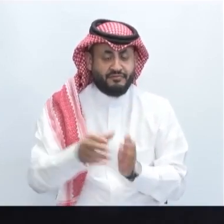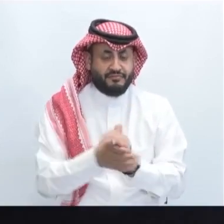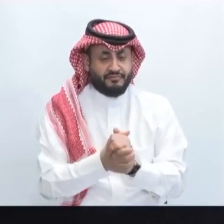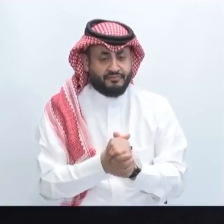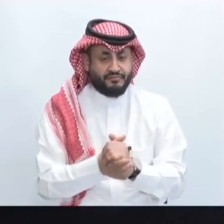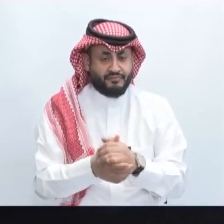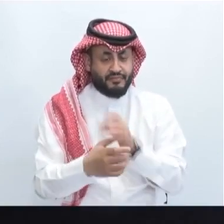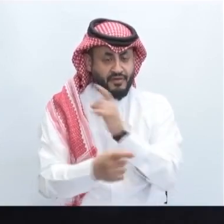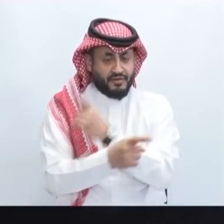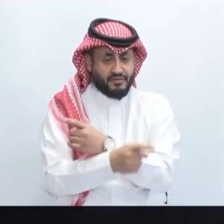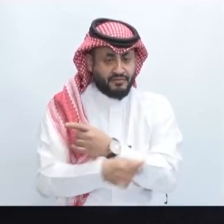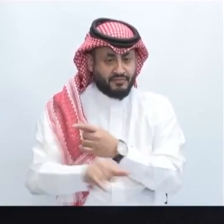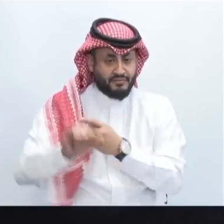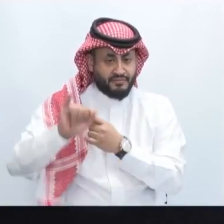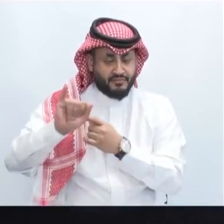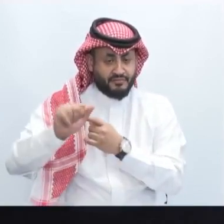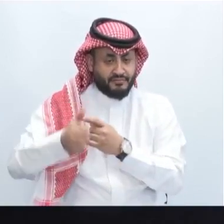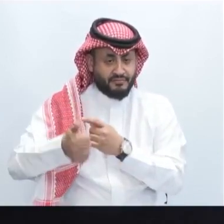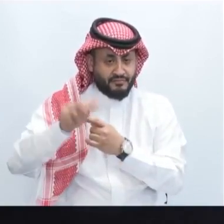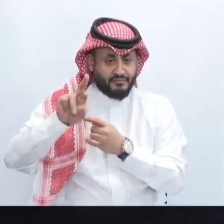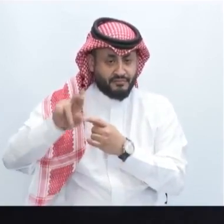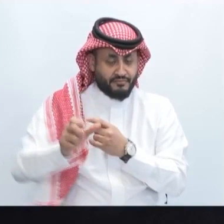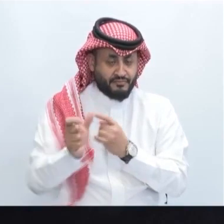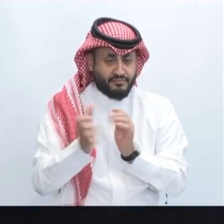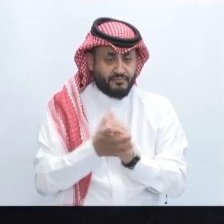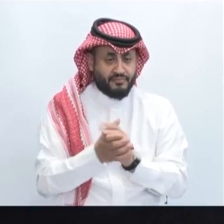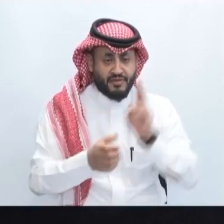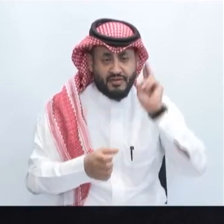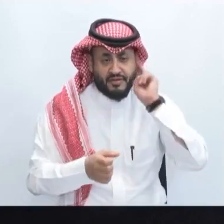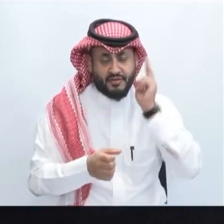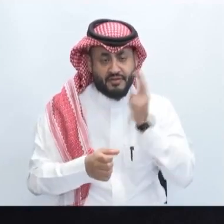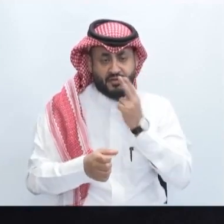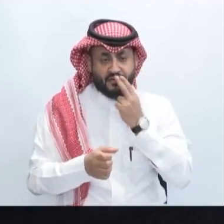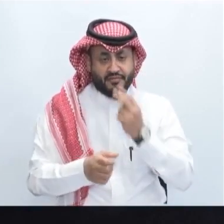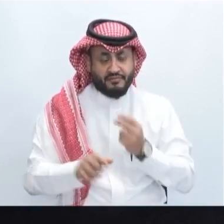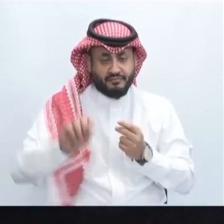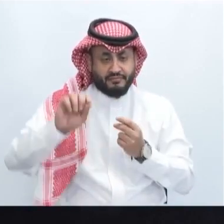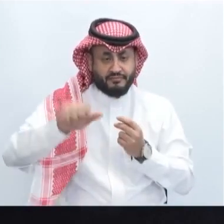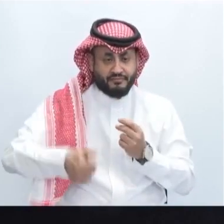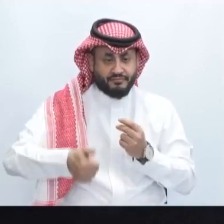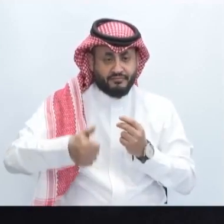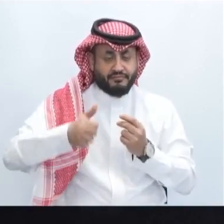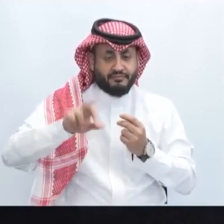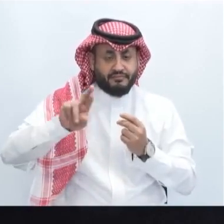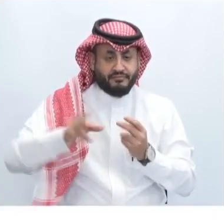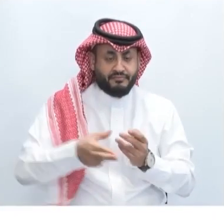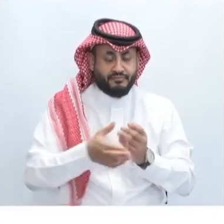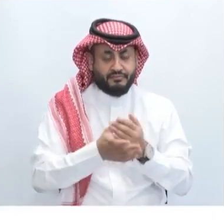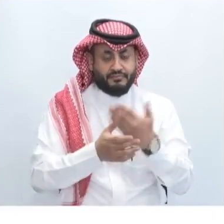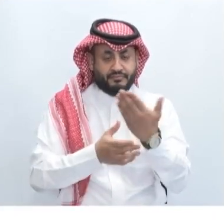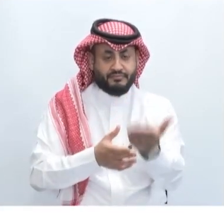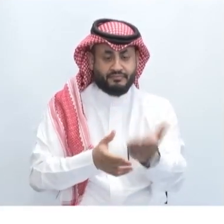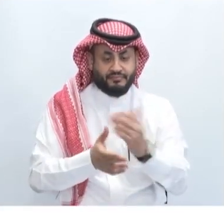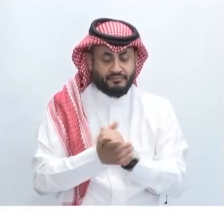me, teacher Mazen Al-Harbi, and the sign language by Mr. Fawaz Al-Aqil. So let's